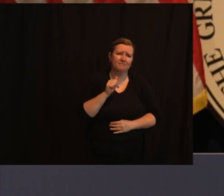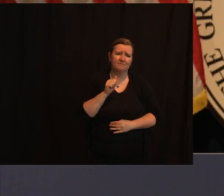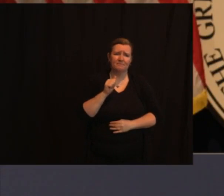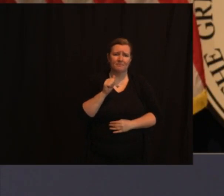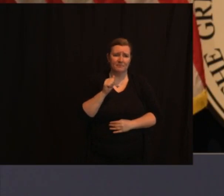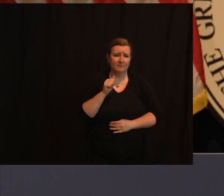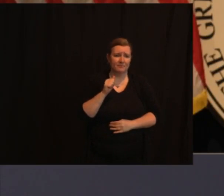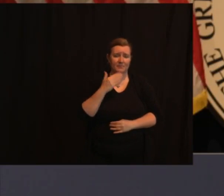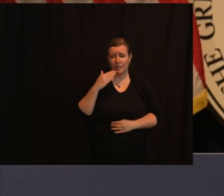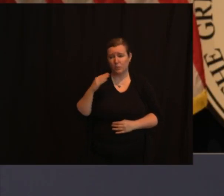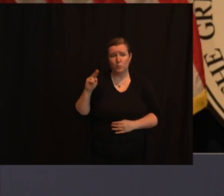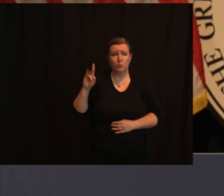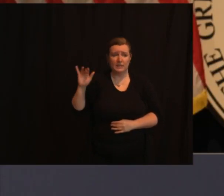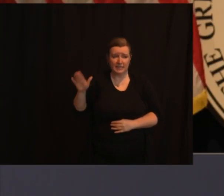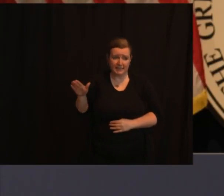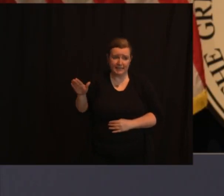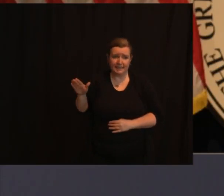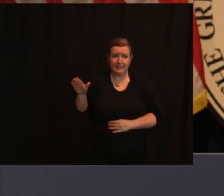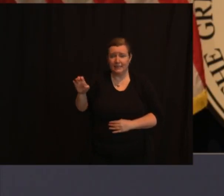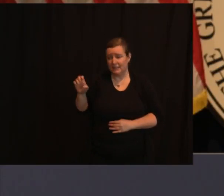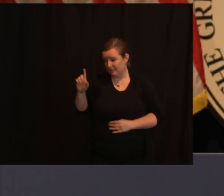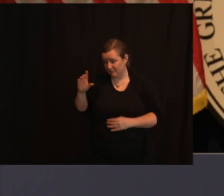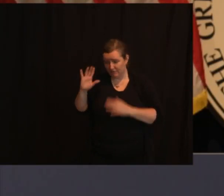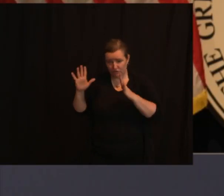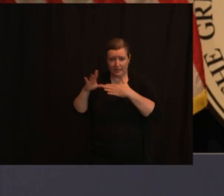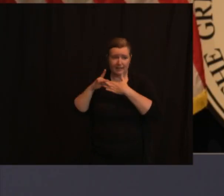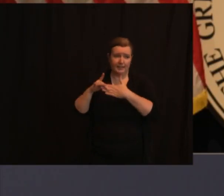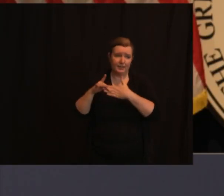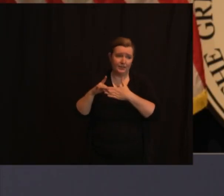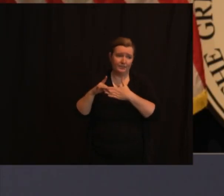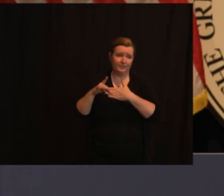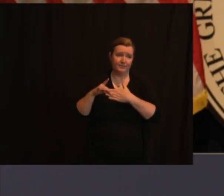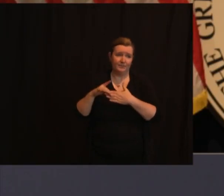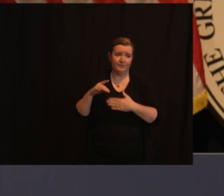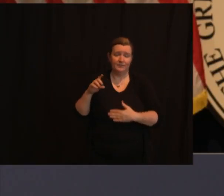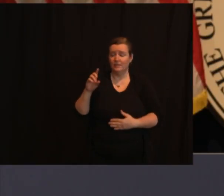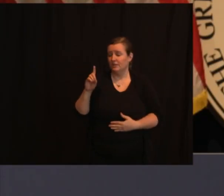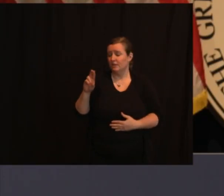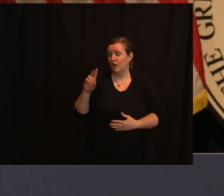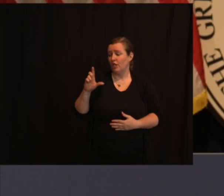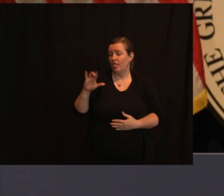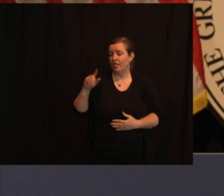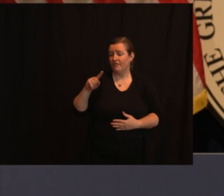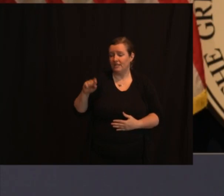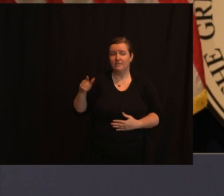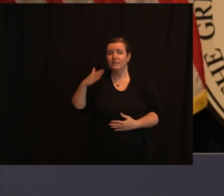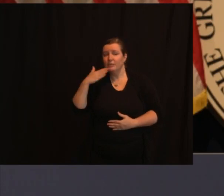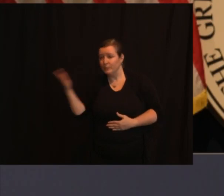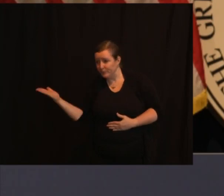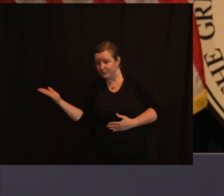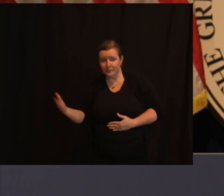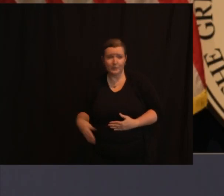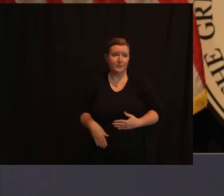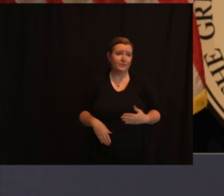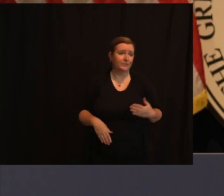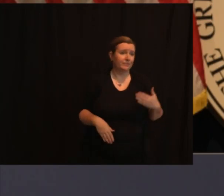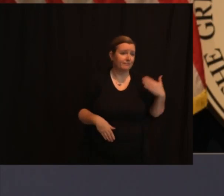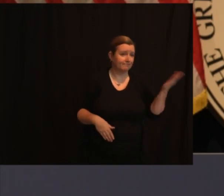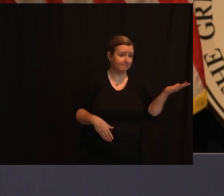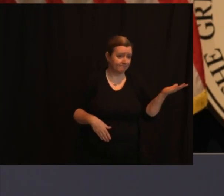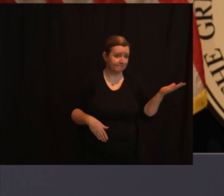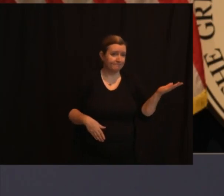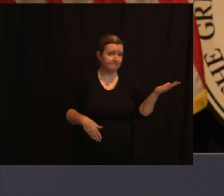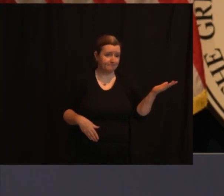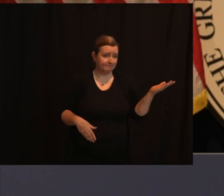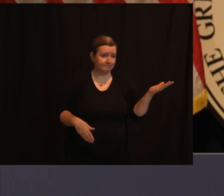Judy Persichilli, for extraordinary leadership. Dr. Ed Lifshitz, right at her side. Thank you both. An extraordinary, I think, best